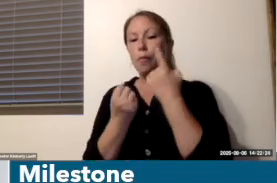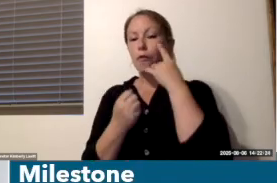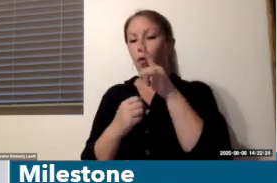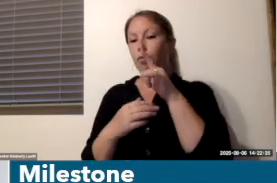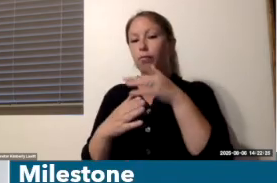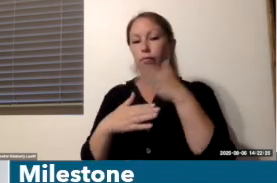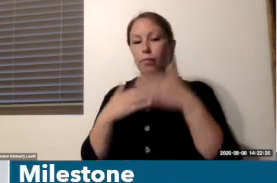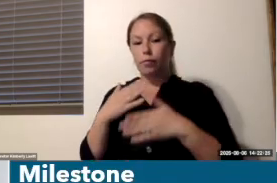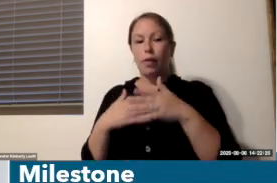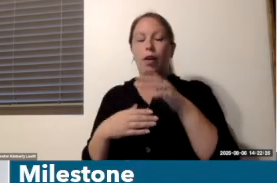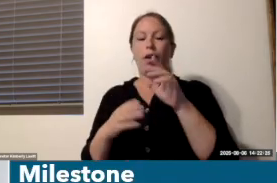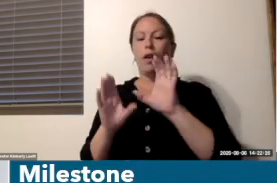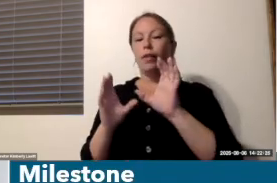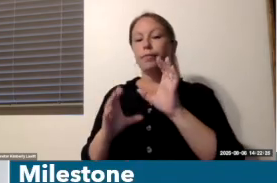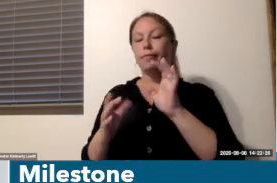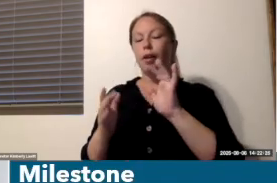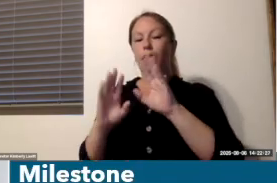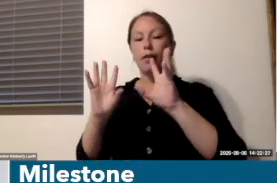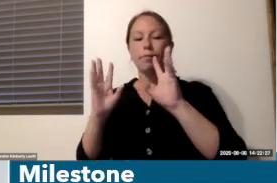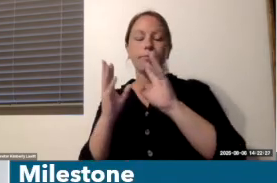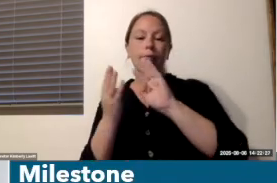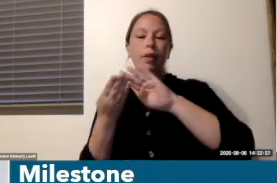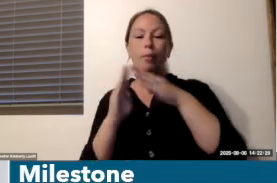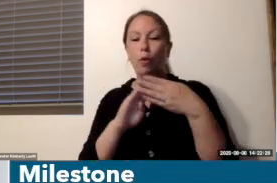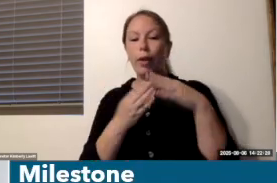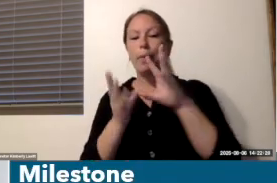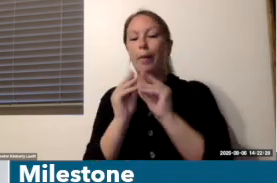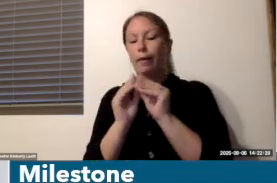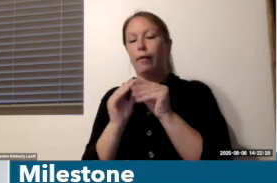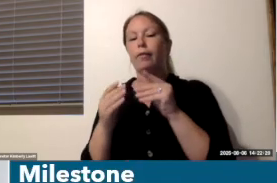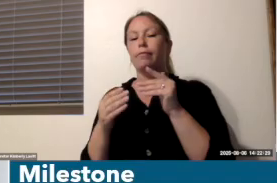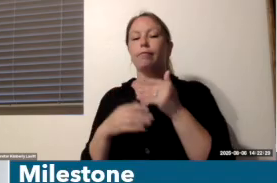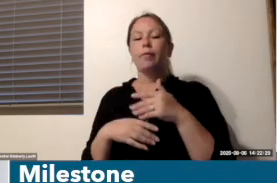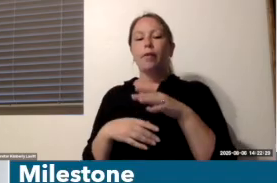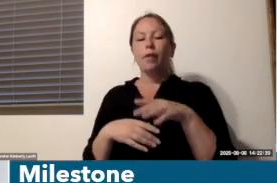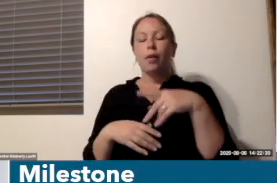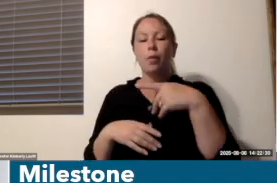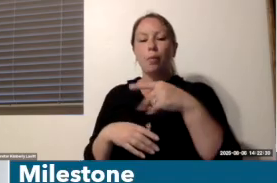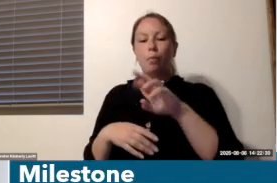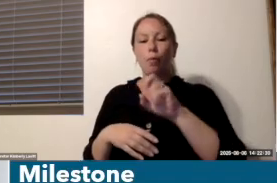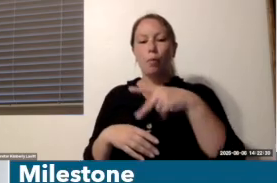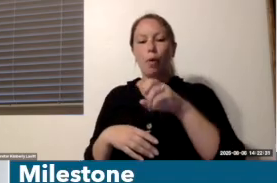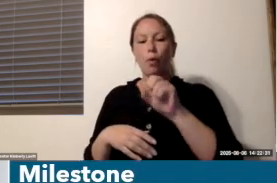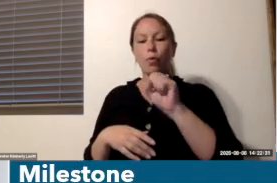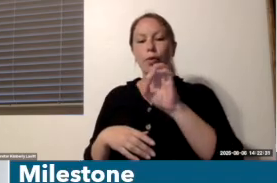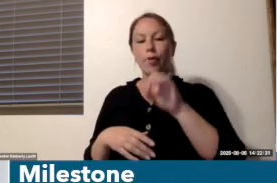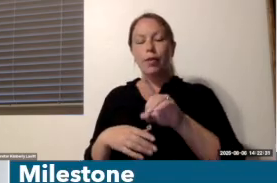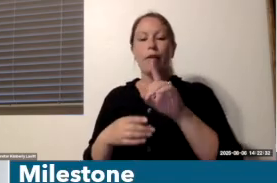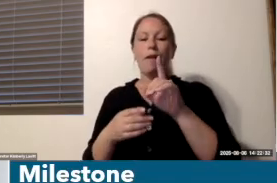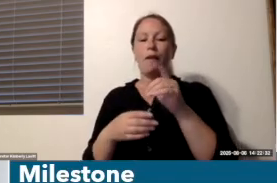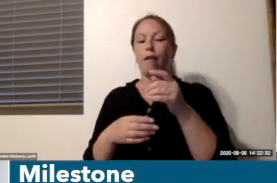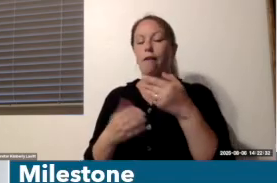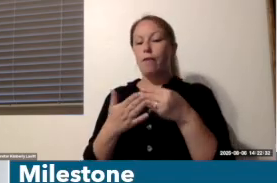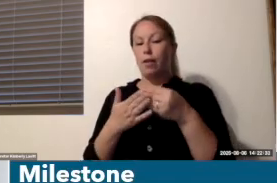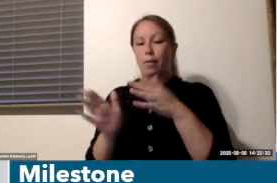an evening community meeting a few days later. Staff will then write the proposed funding plan and post it to the website on October 10th,